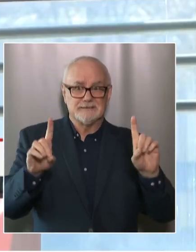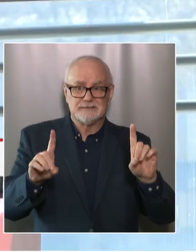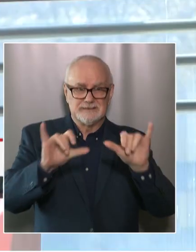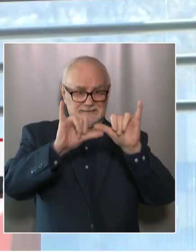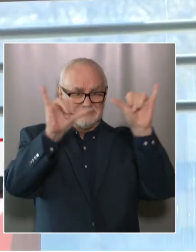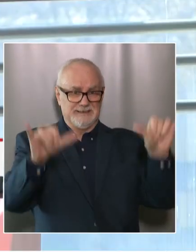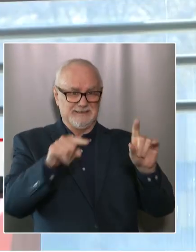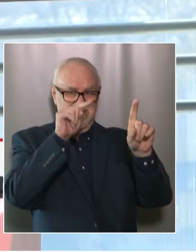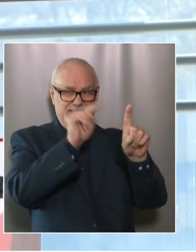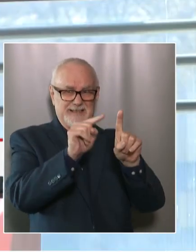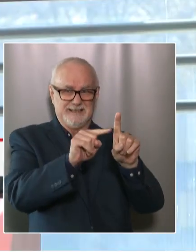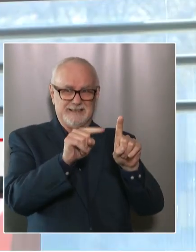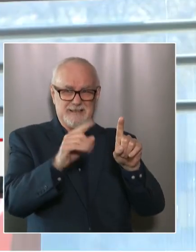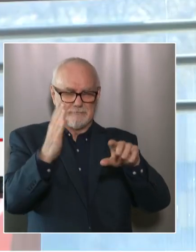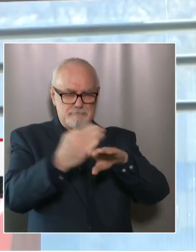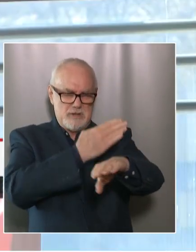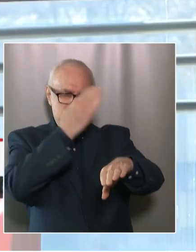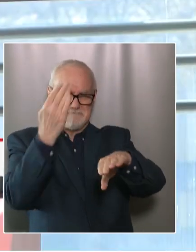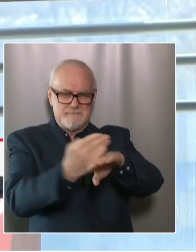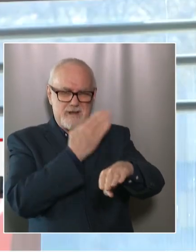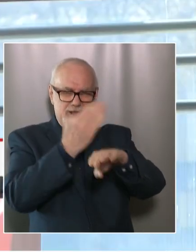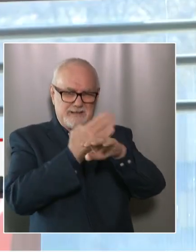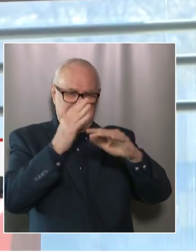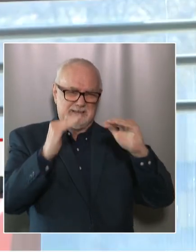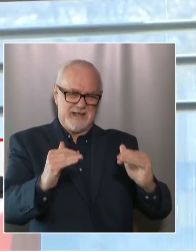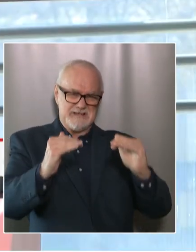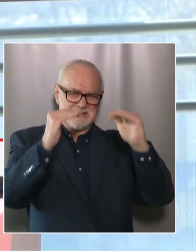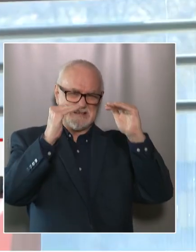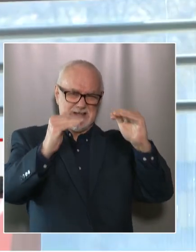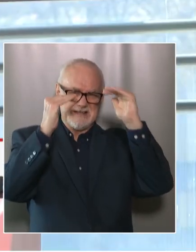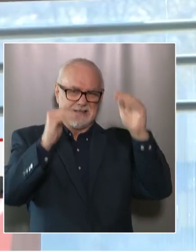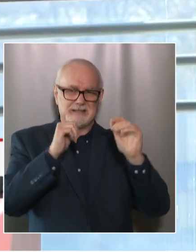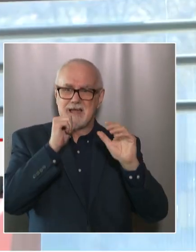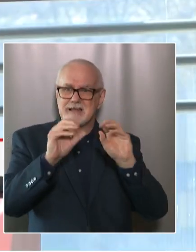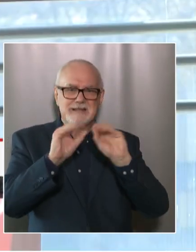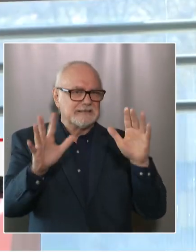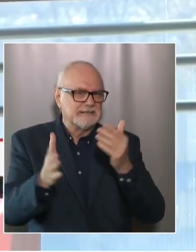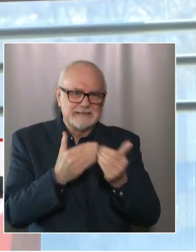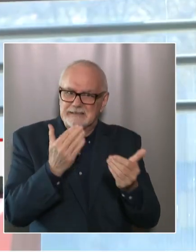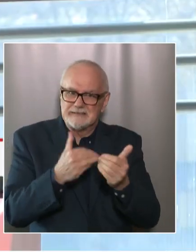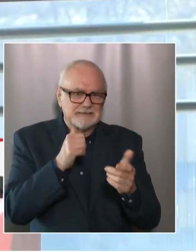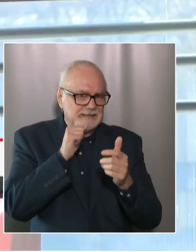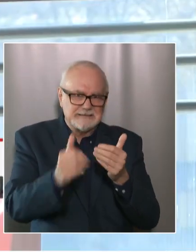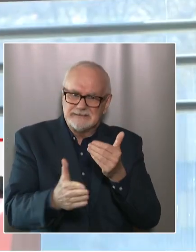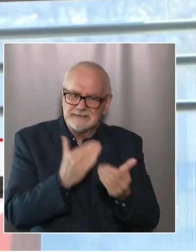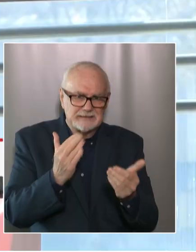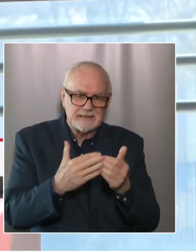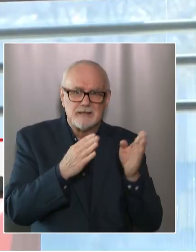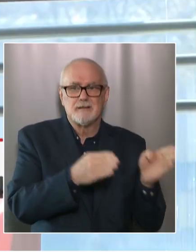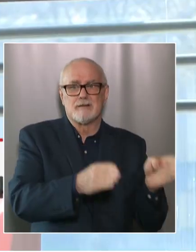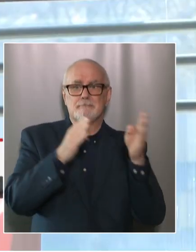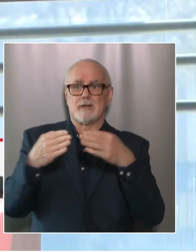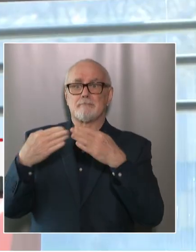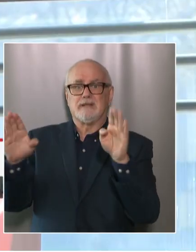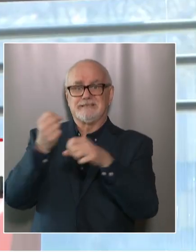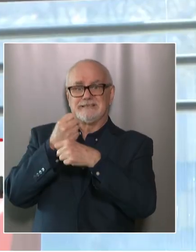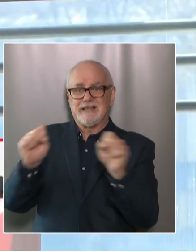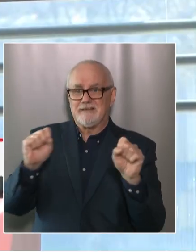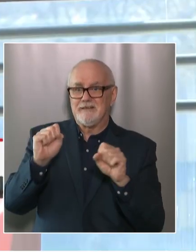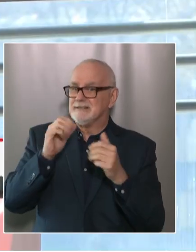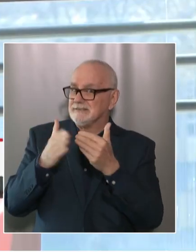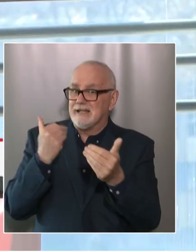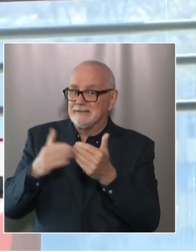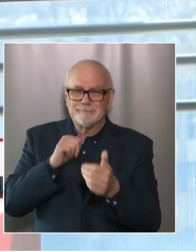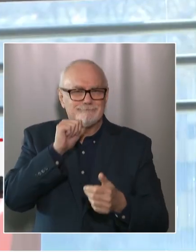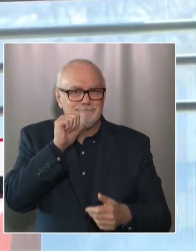the #1 park system that we built, or the great transportation that we have, or the public safety infrastructure that we rely